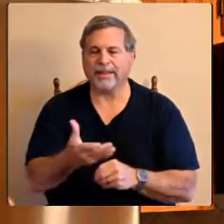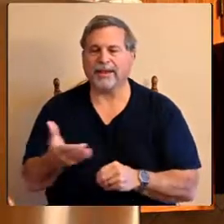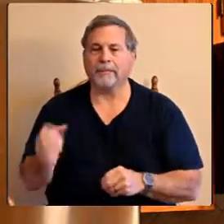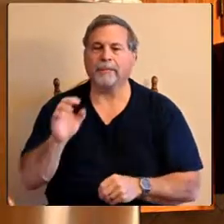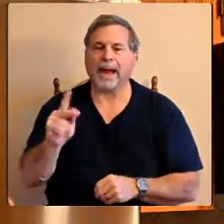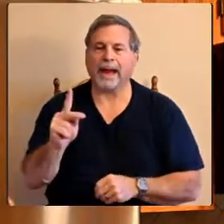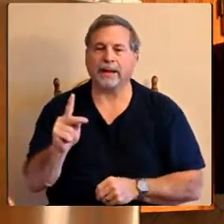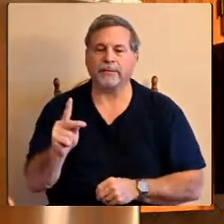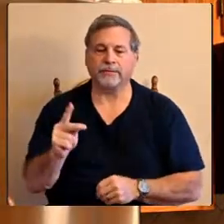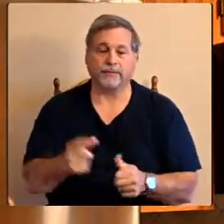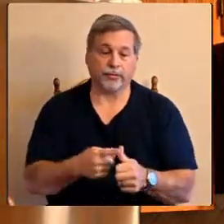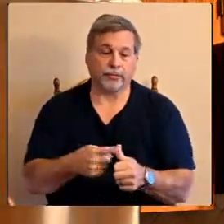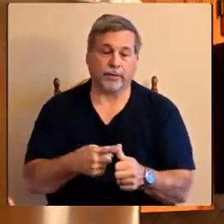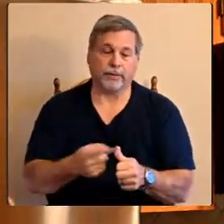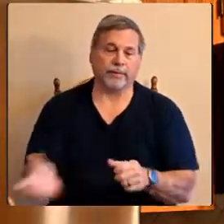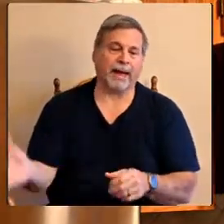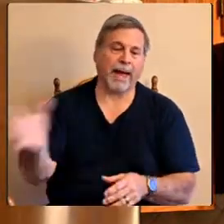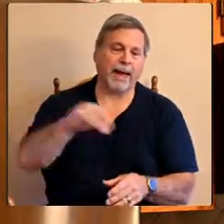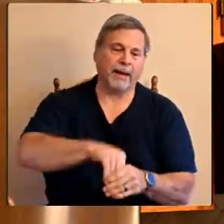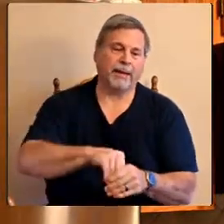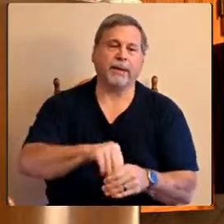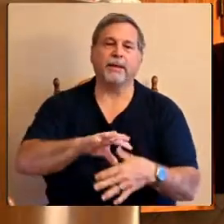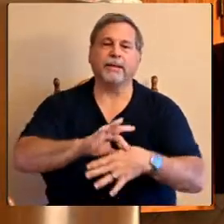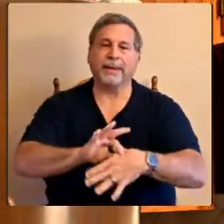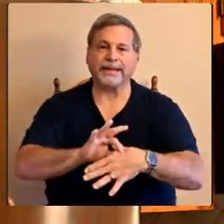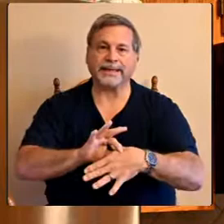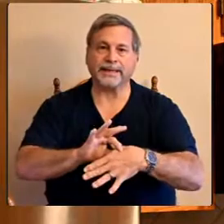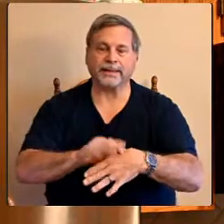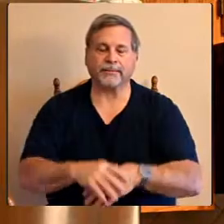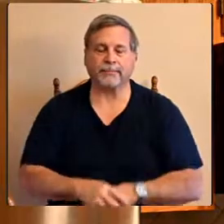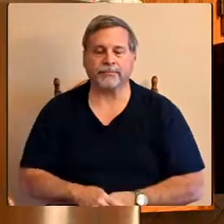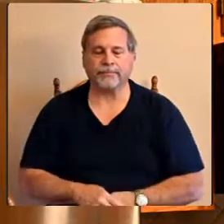back. So the first thing we'll put back is the meat.